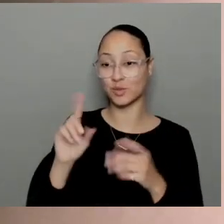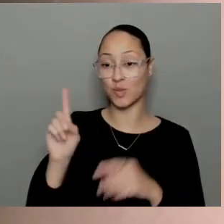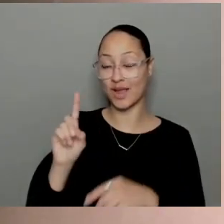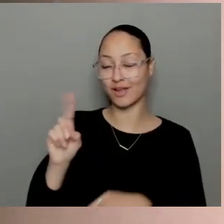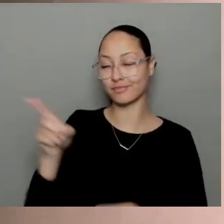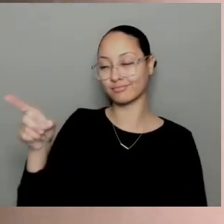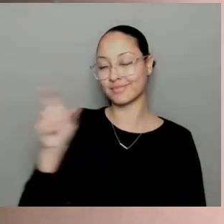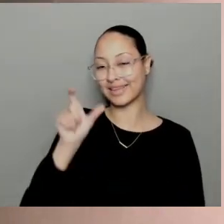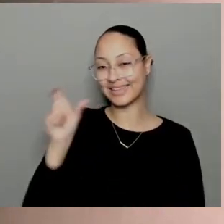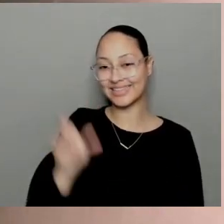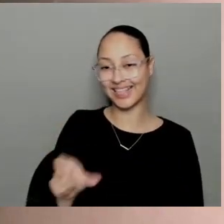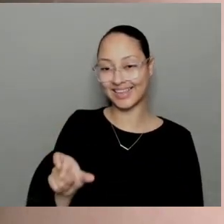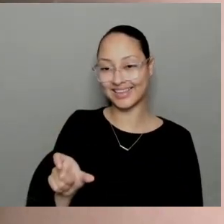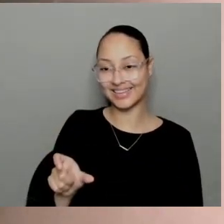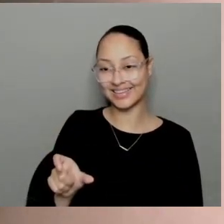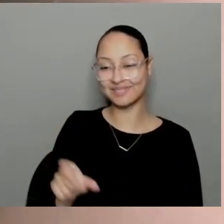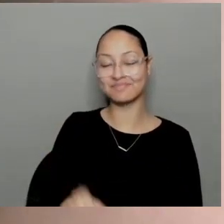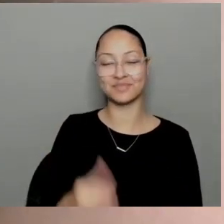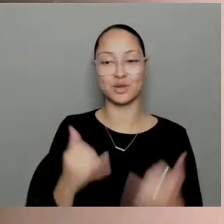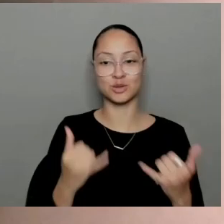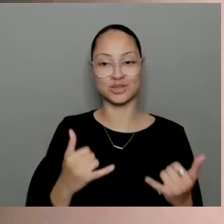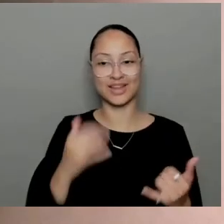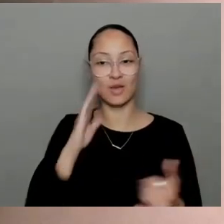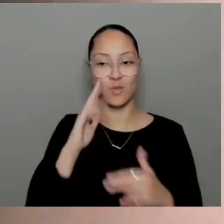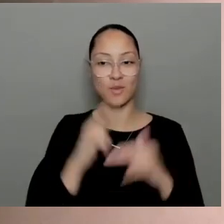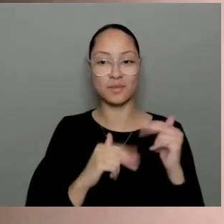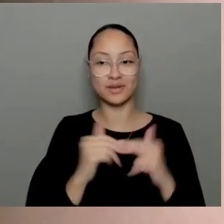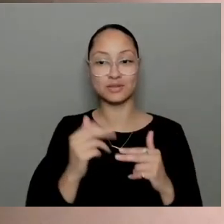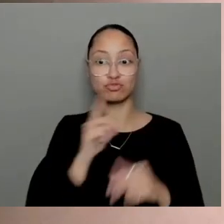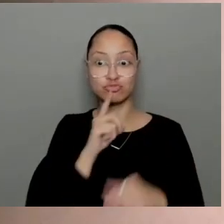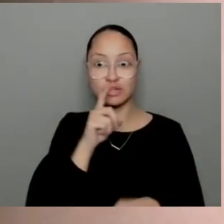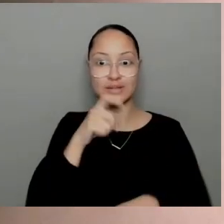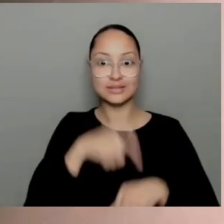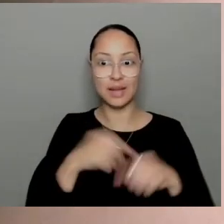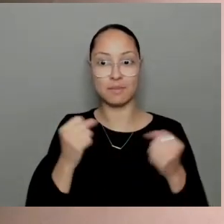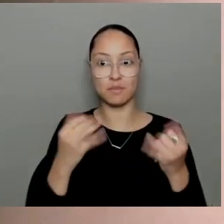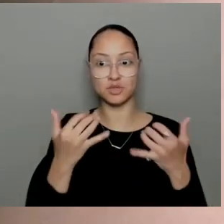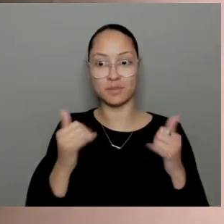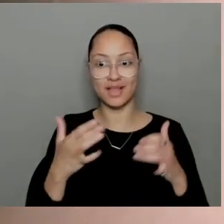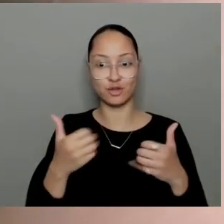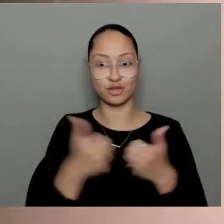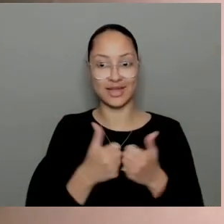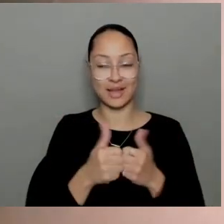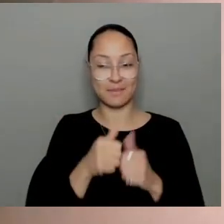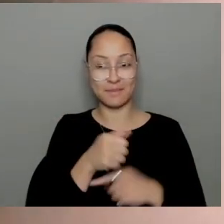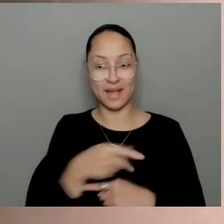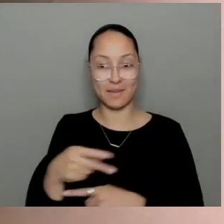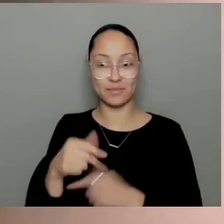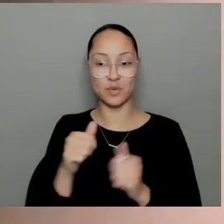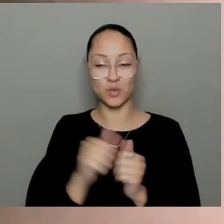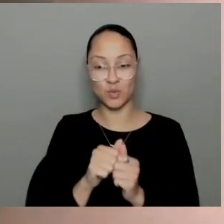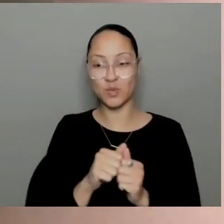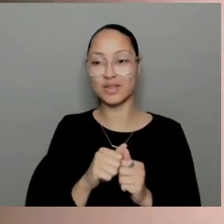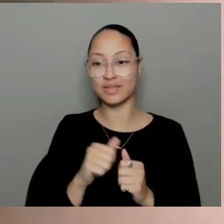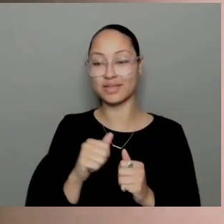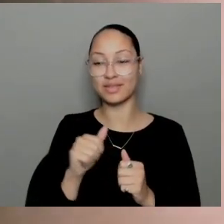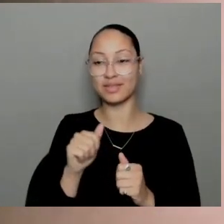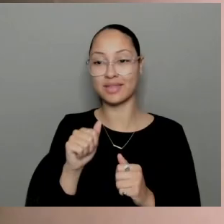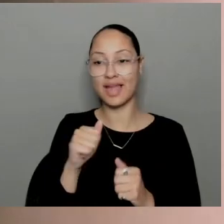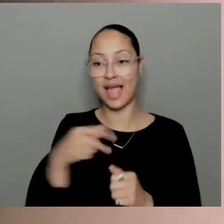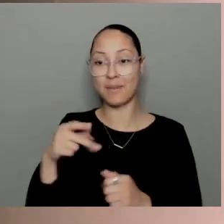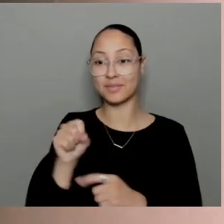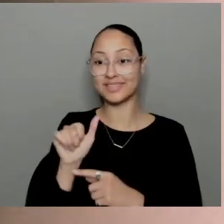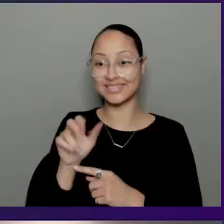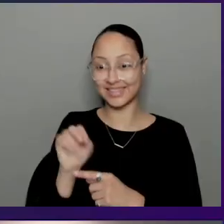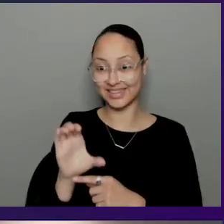Today, I'm going to show you how to build a real-time multiplayer gaming application with AWS Amplify and AWS AppSync. Let's jump